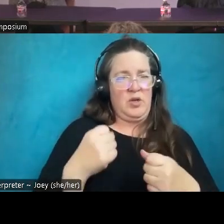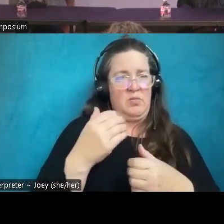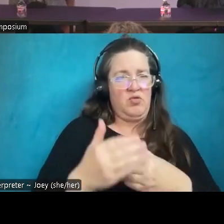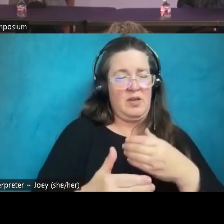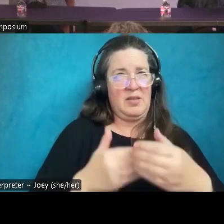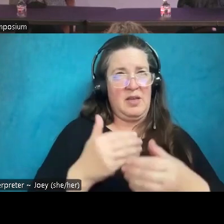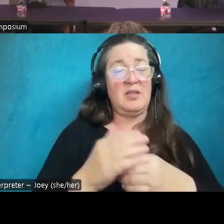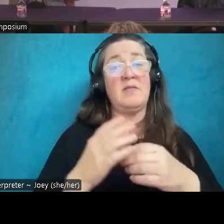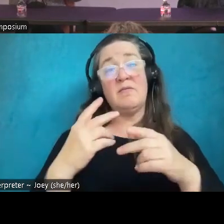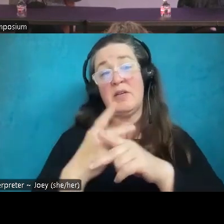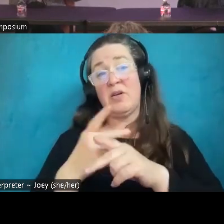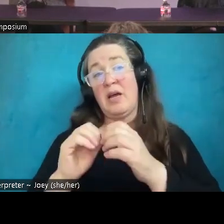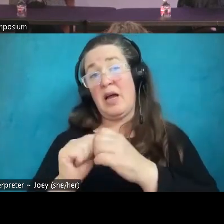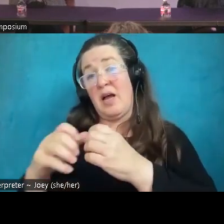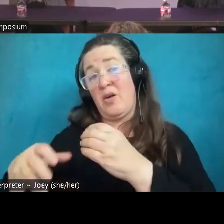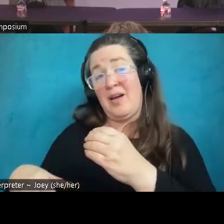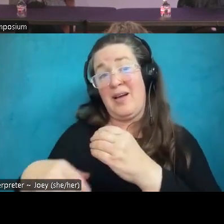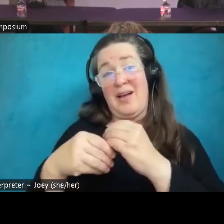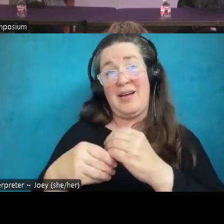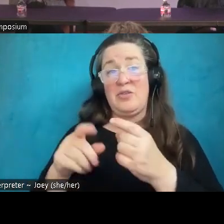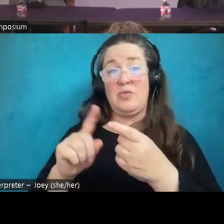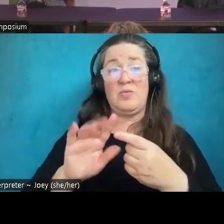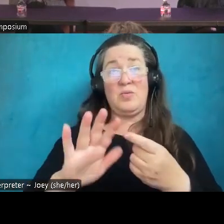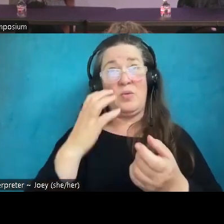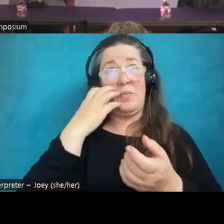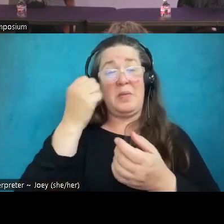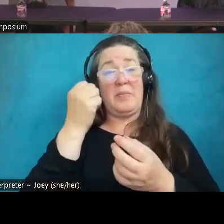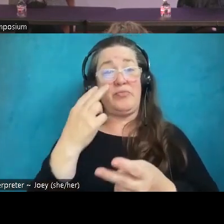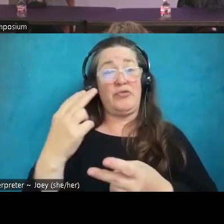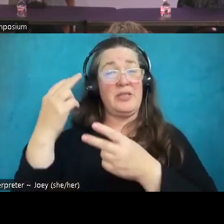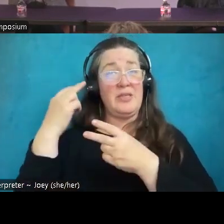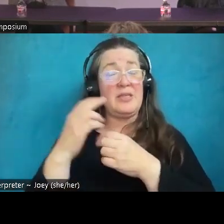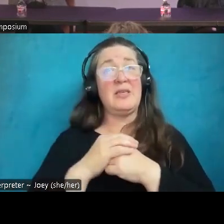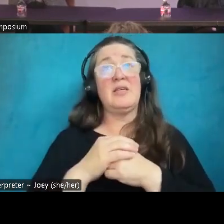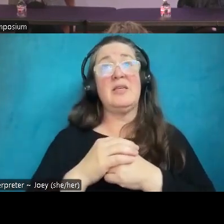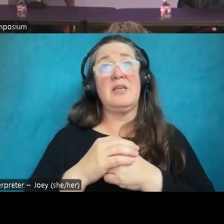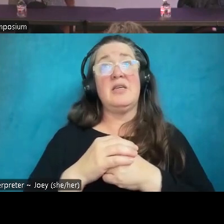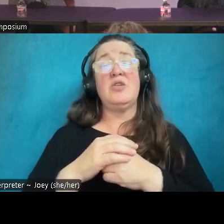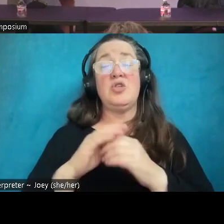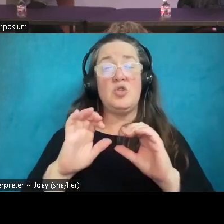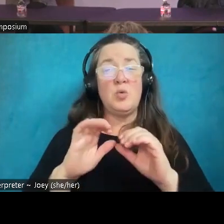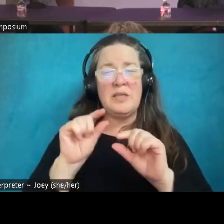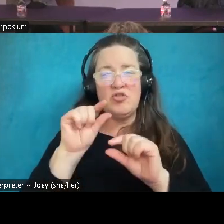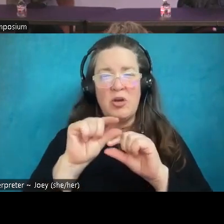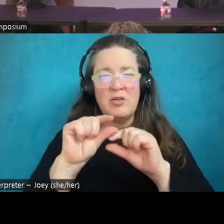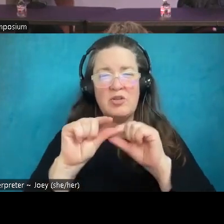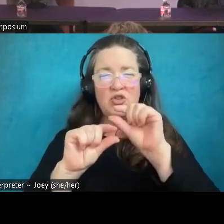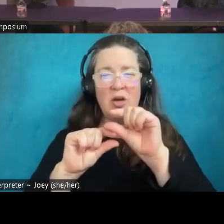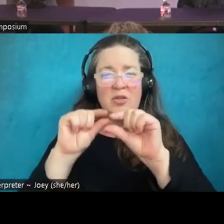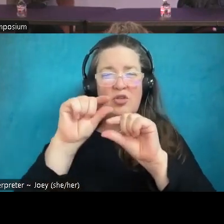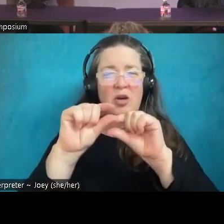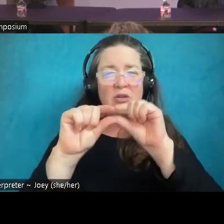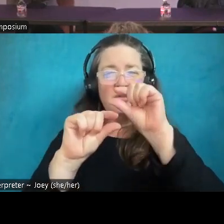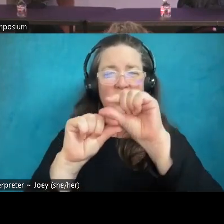memory, which might be taking smaller chunks, doing it repetitive intervals with rest breaks, or is it, I'm going to need